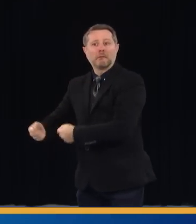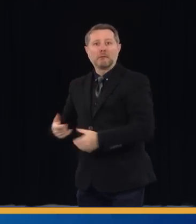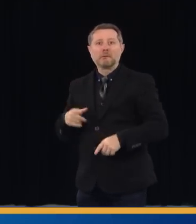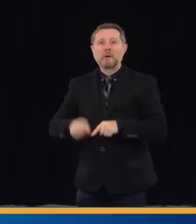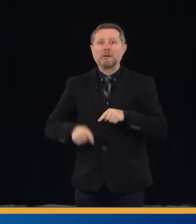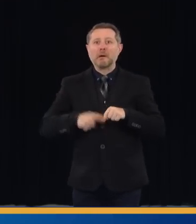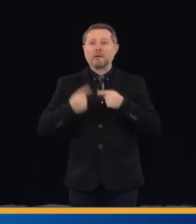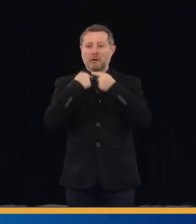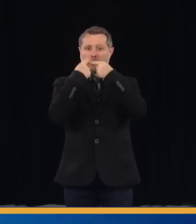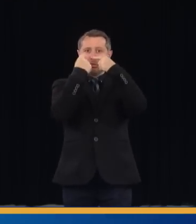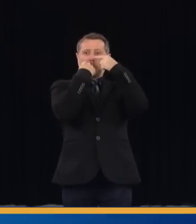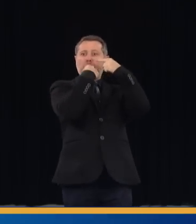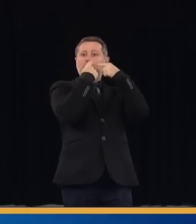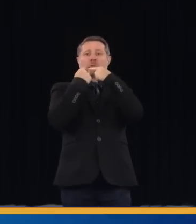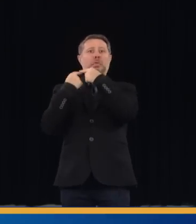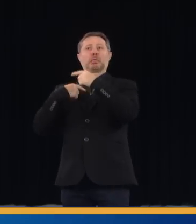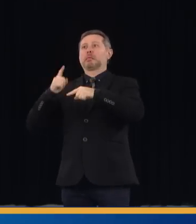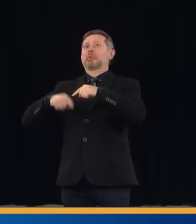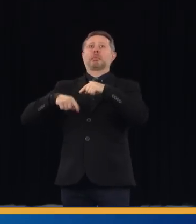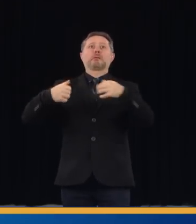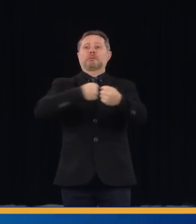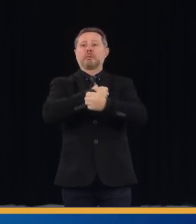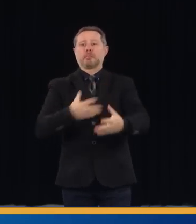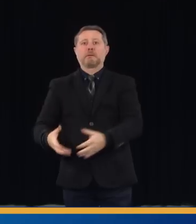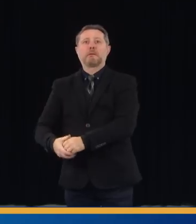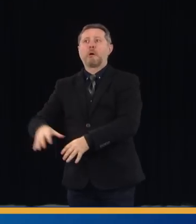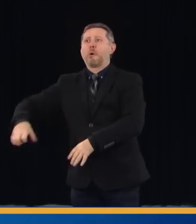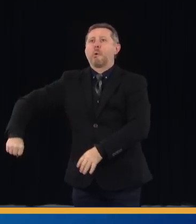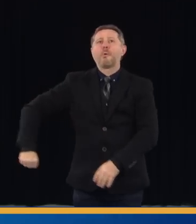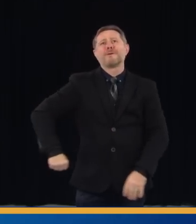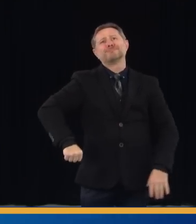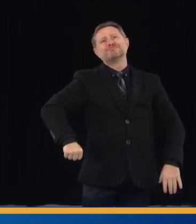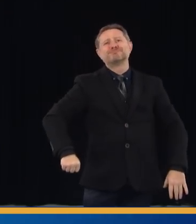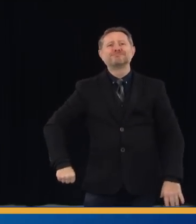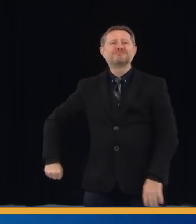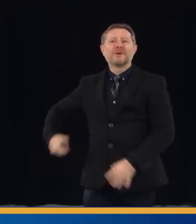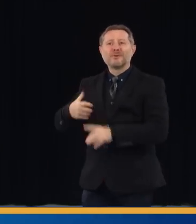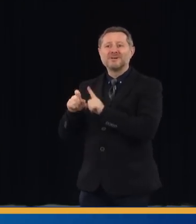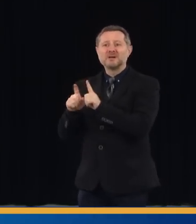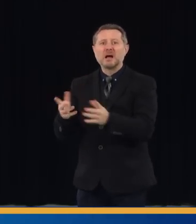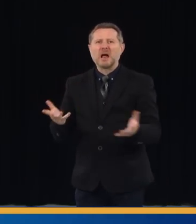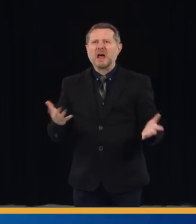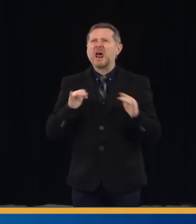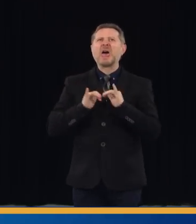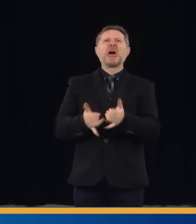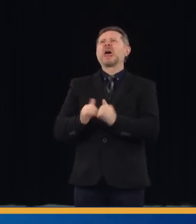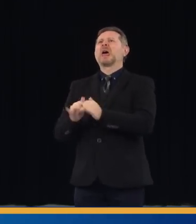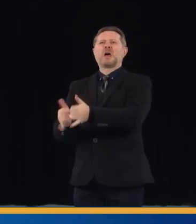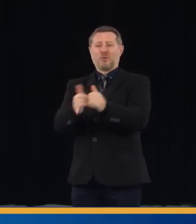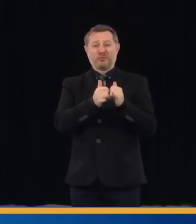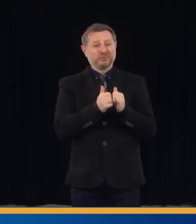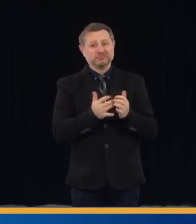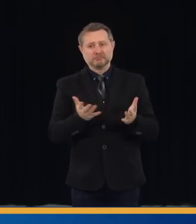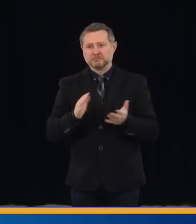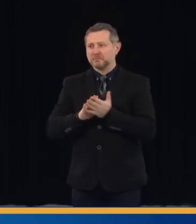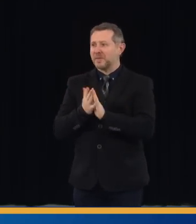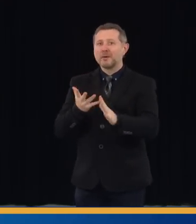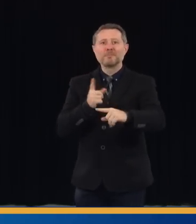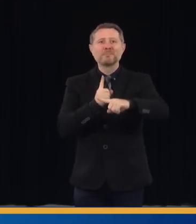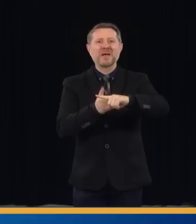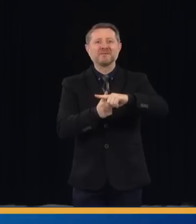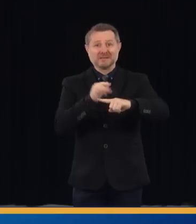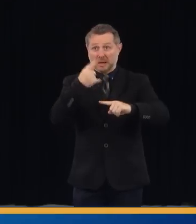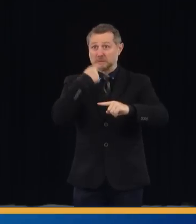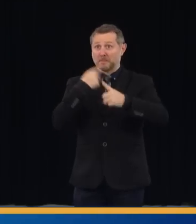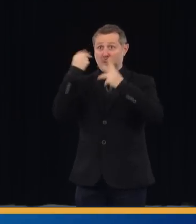hands. So how we come out of this and making sure that it's positive and not